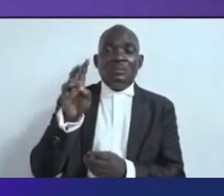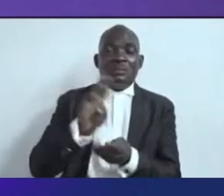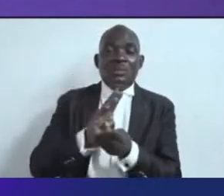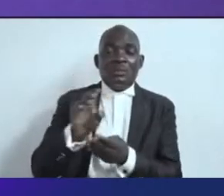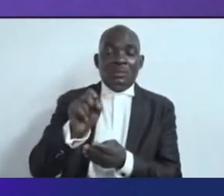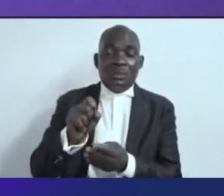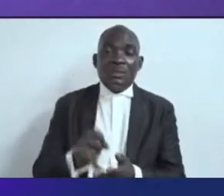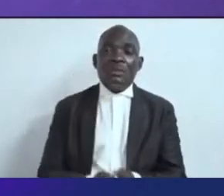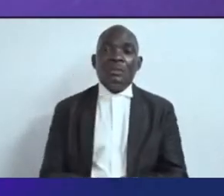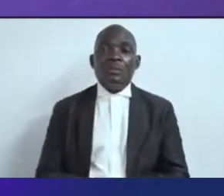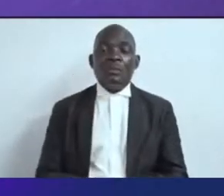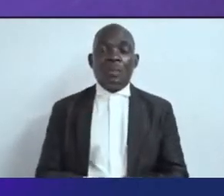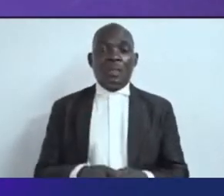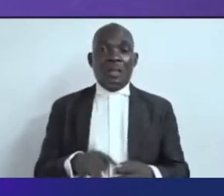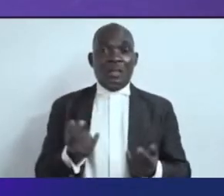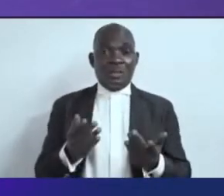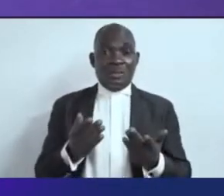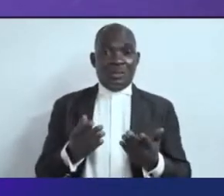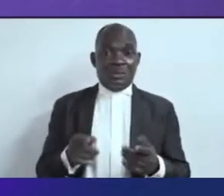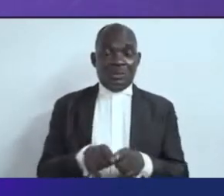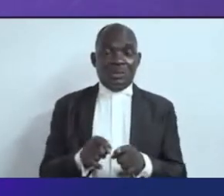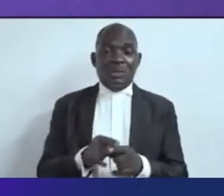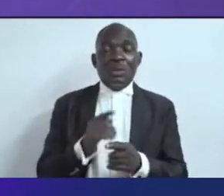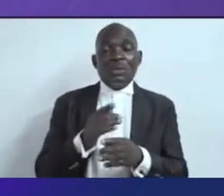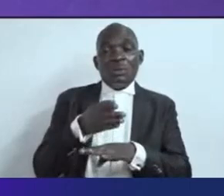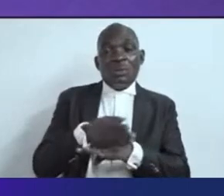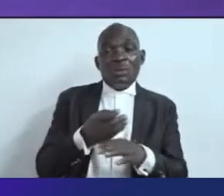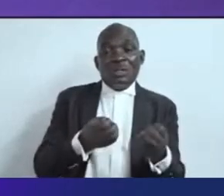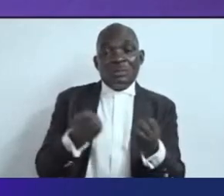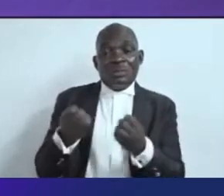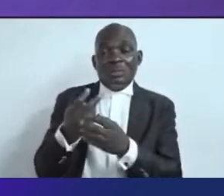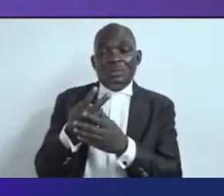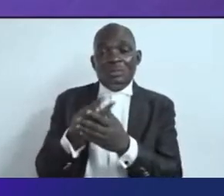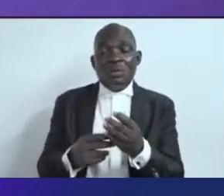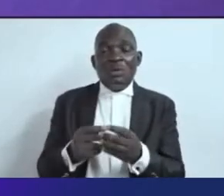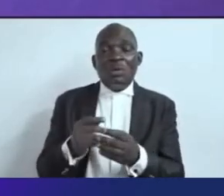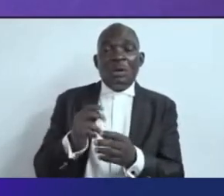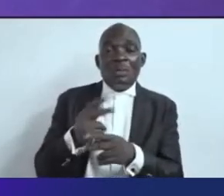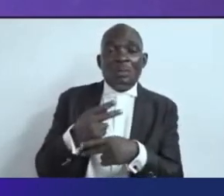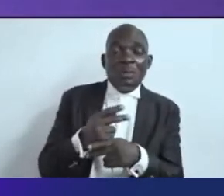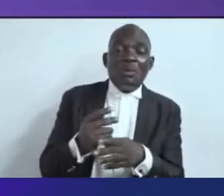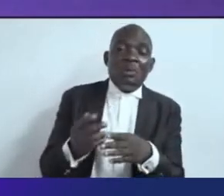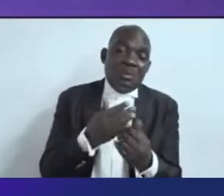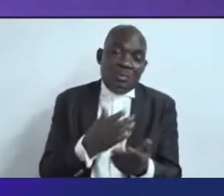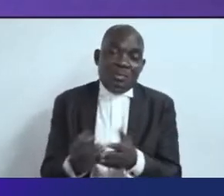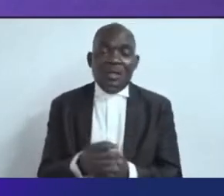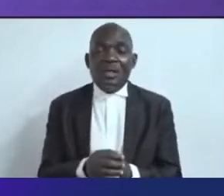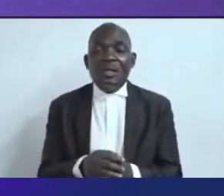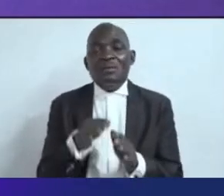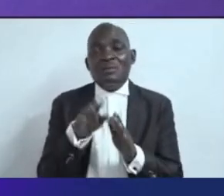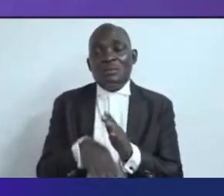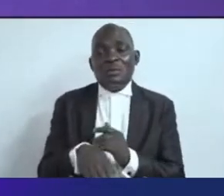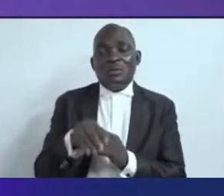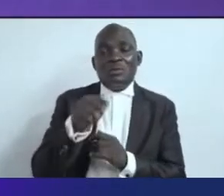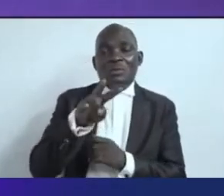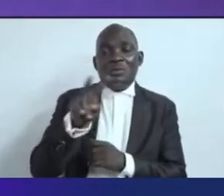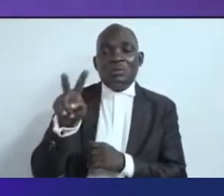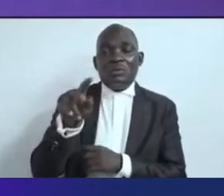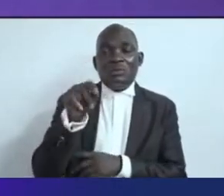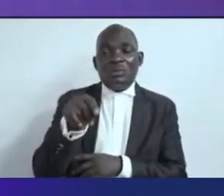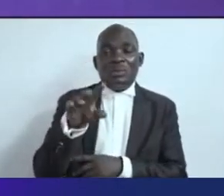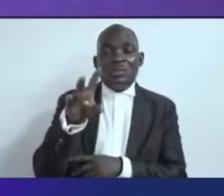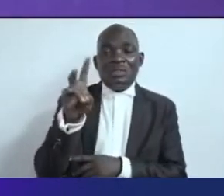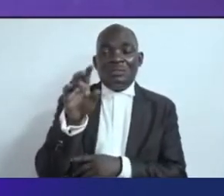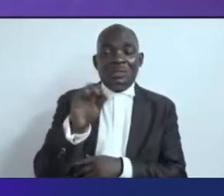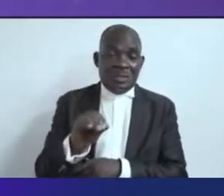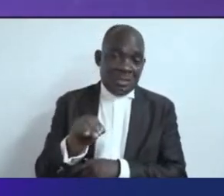$2.7 billion. In contrast, cocoa exports, both beans and products, fell by 42.7%